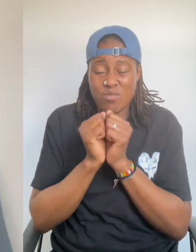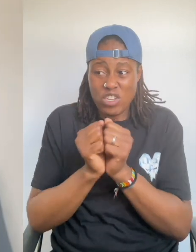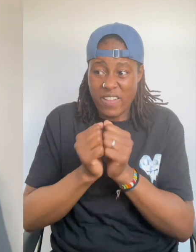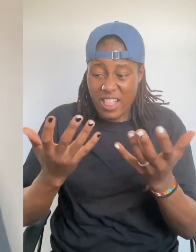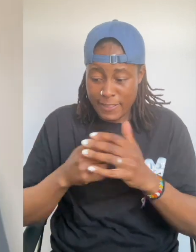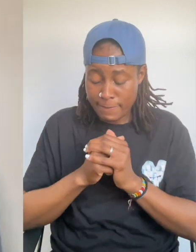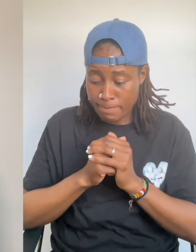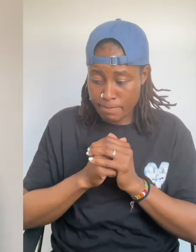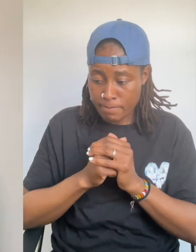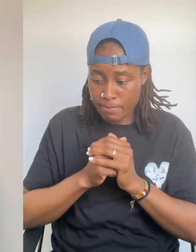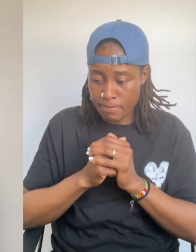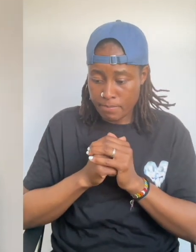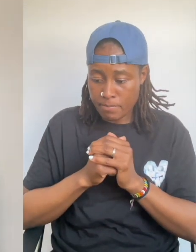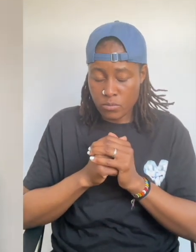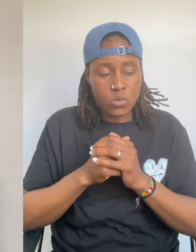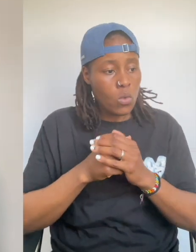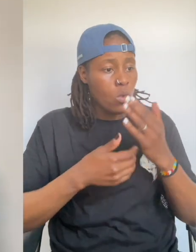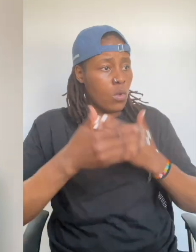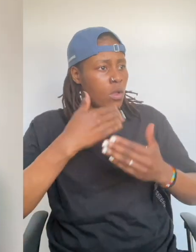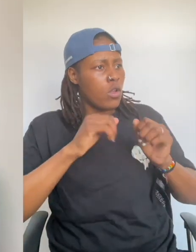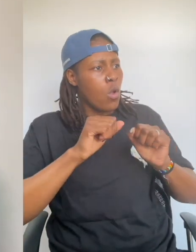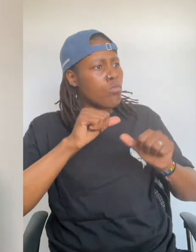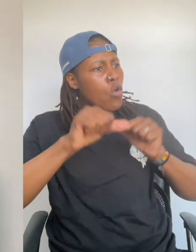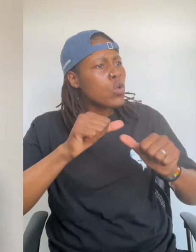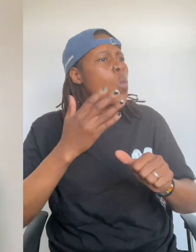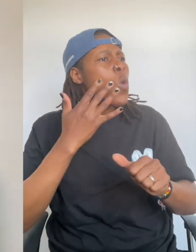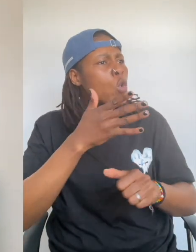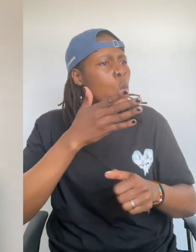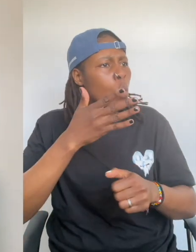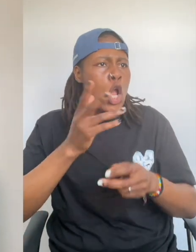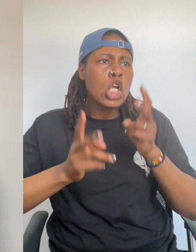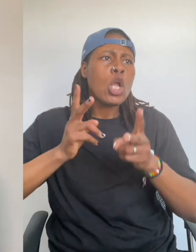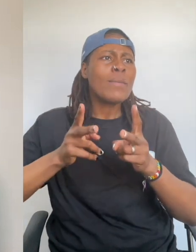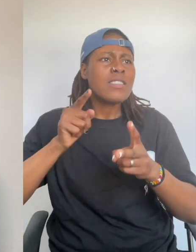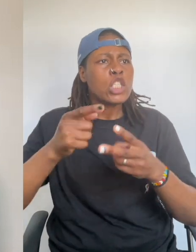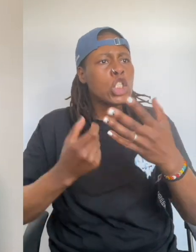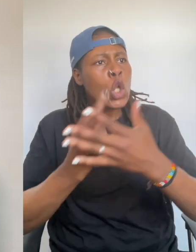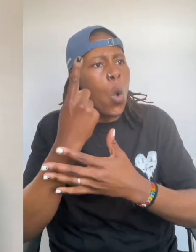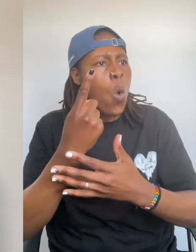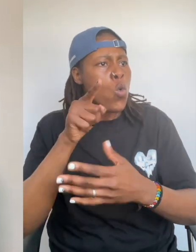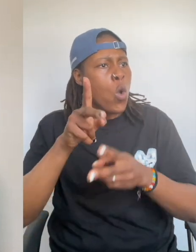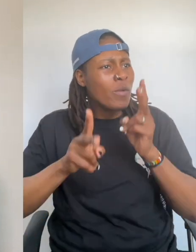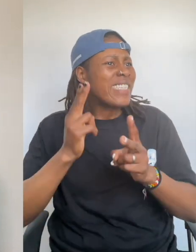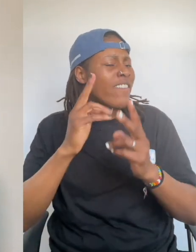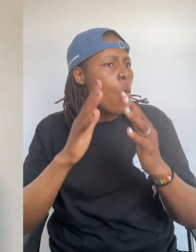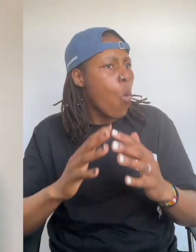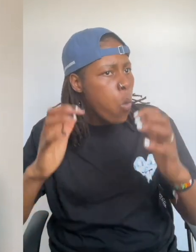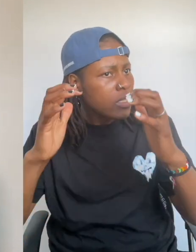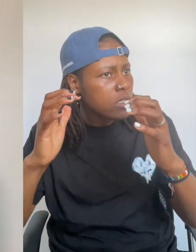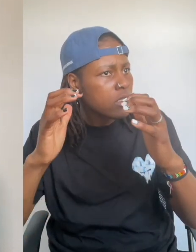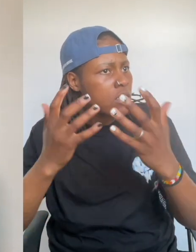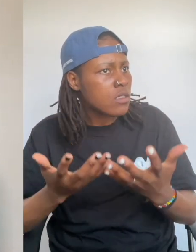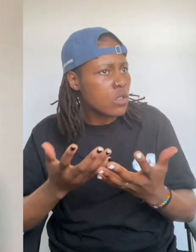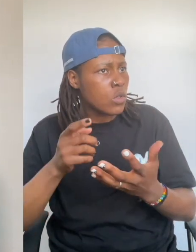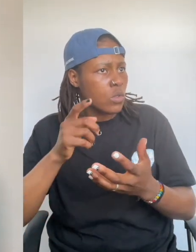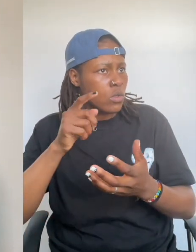honestly. Talk me through the process. So when you're working a show and you're interpreting for the deaf audience, Yeah. is it that